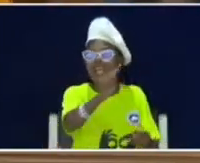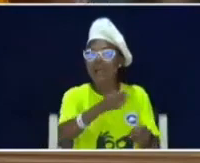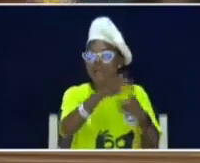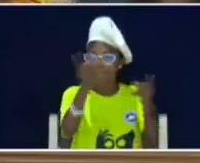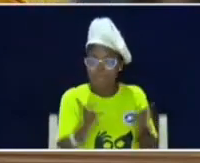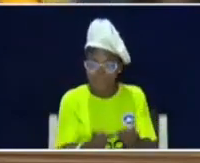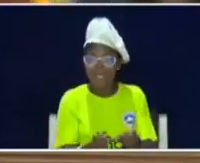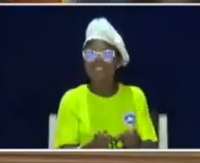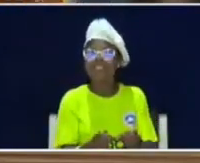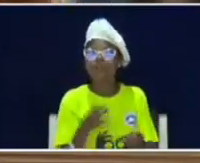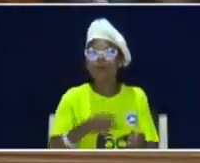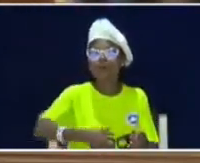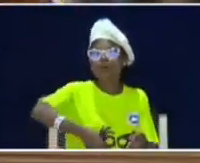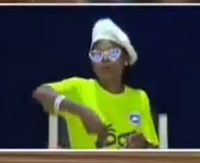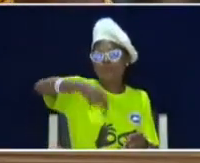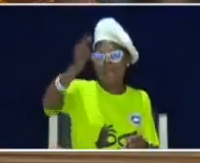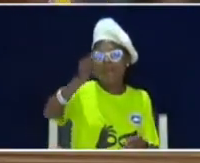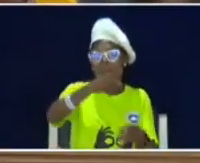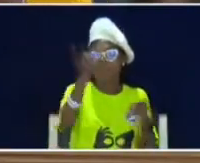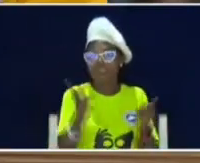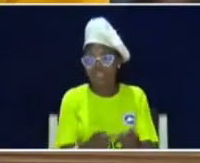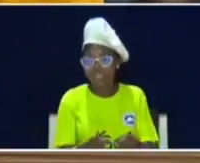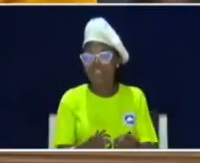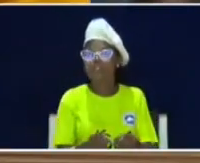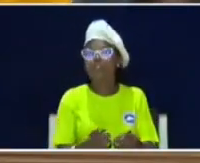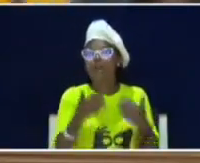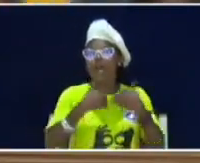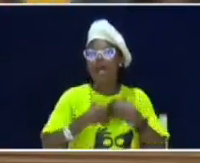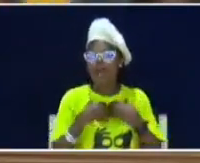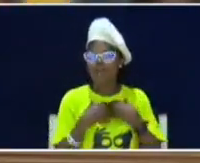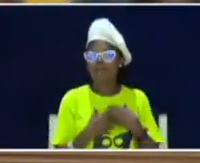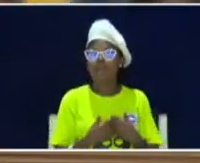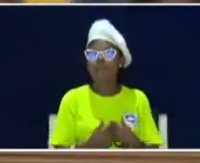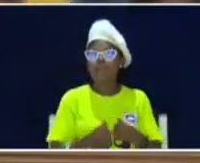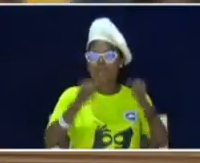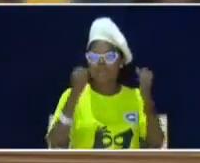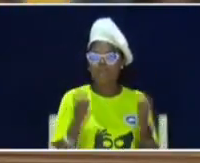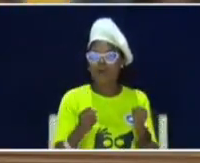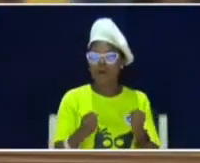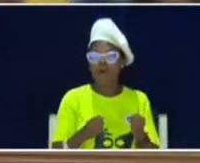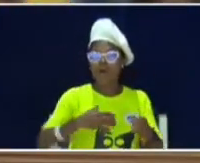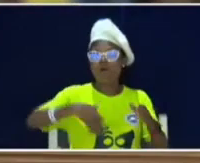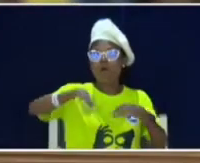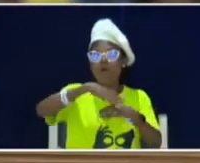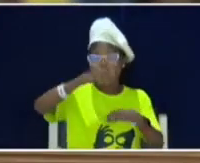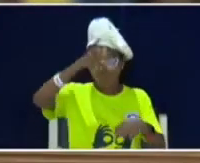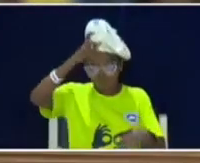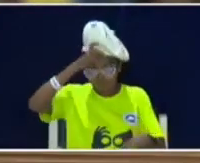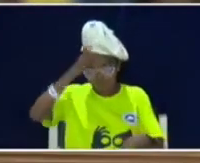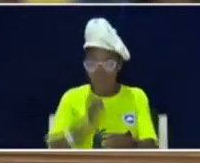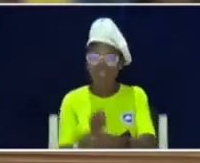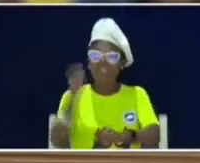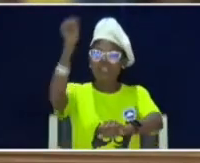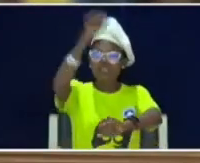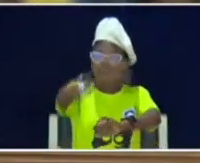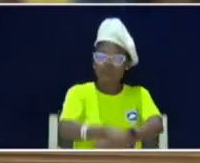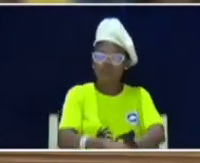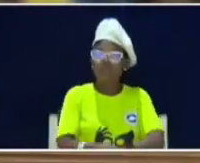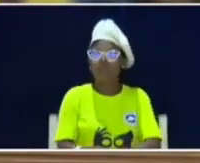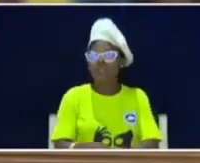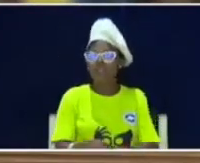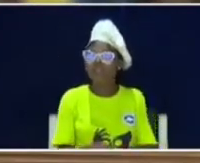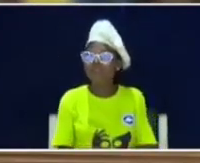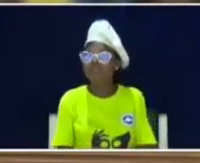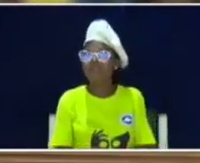above principalities and power and dominion. Number three thing about an eagle is that